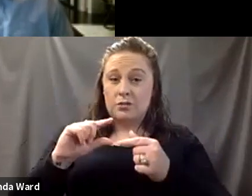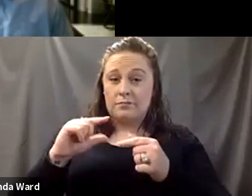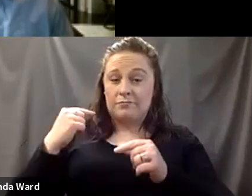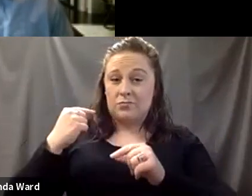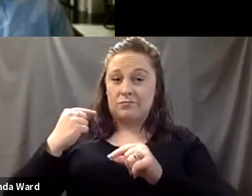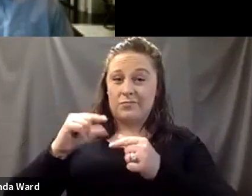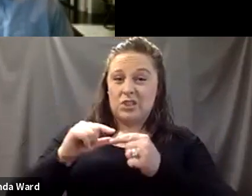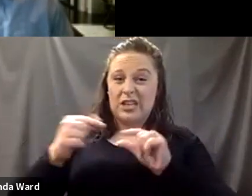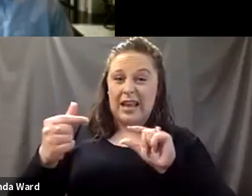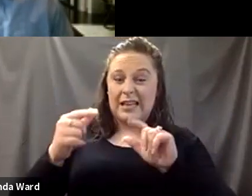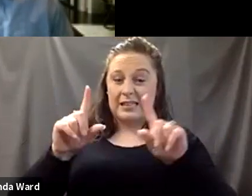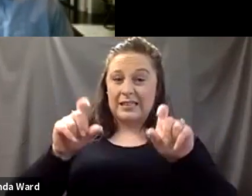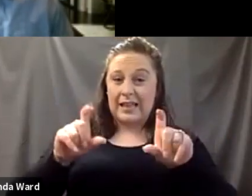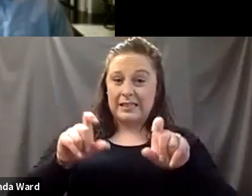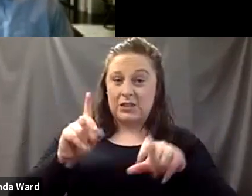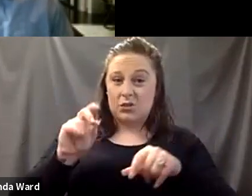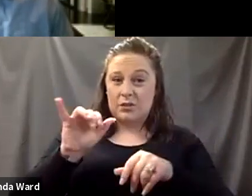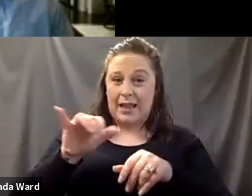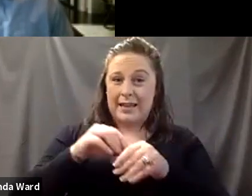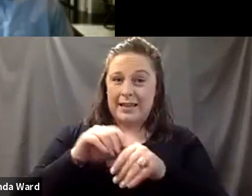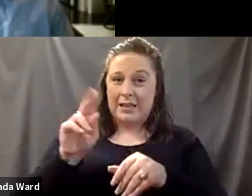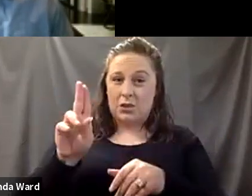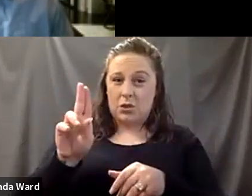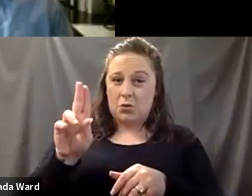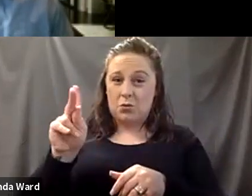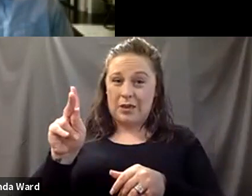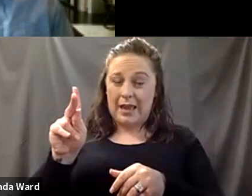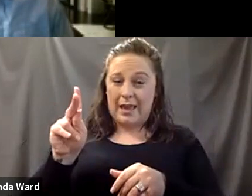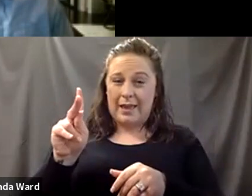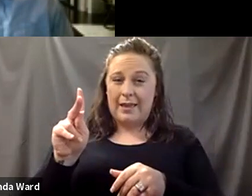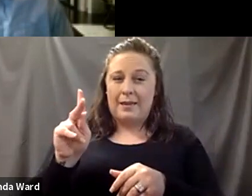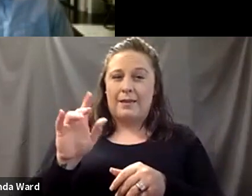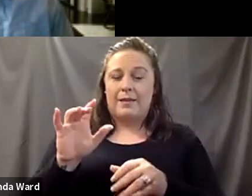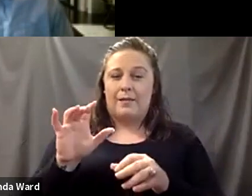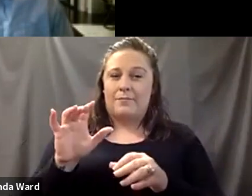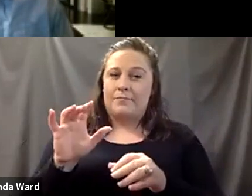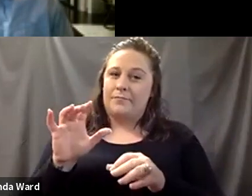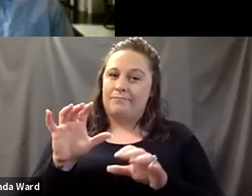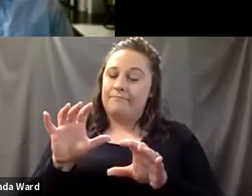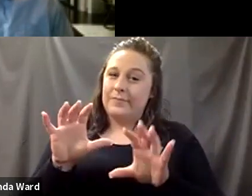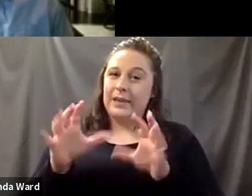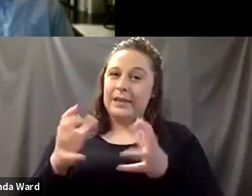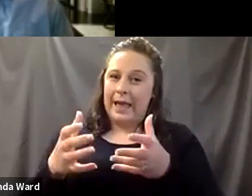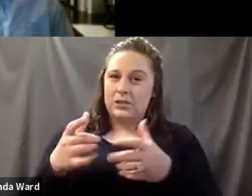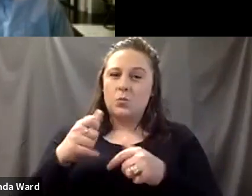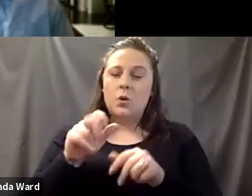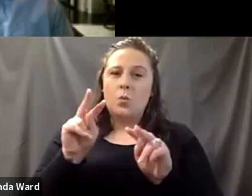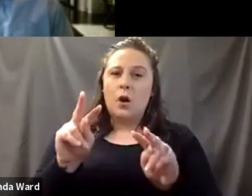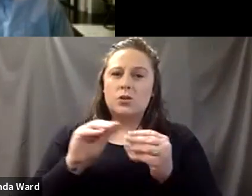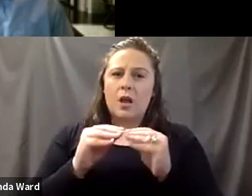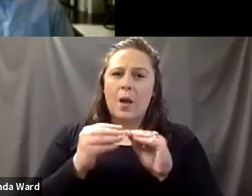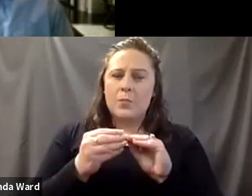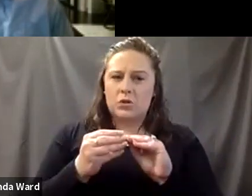that are actually coming back as being in that UK variant class. So we've just got to watch those numbers really carefully and that we don't